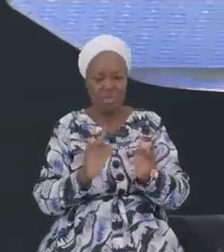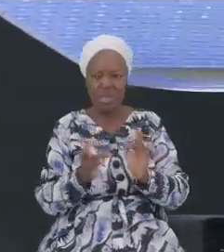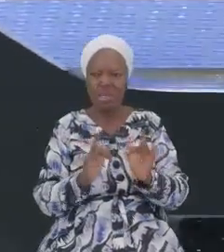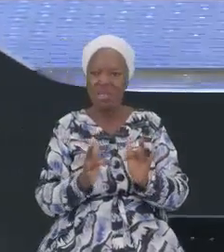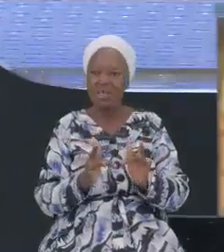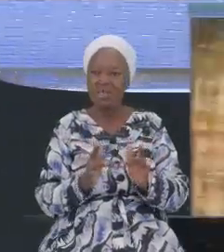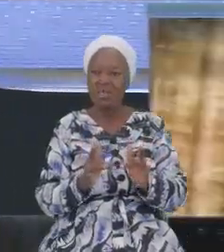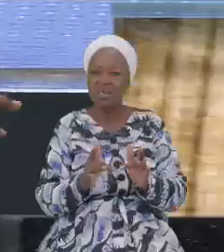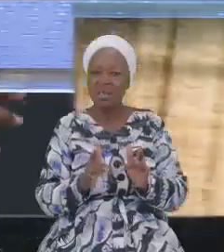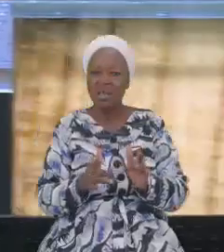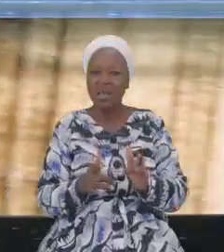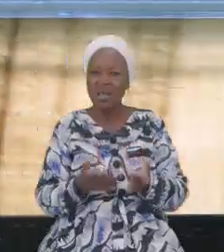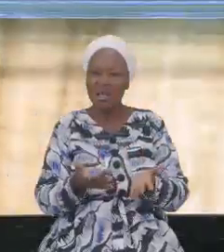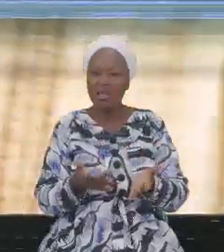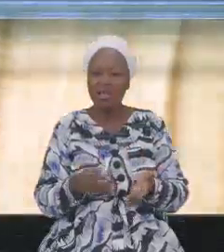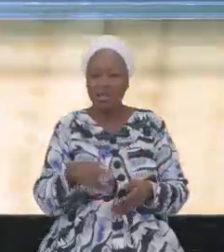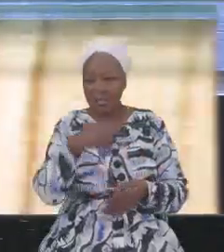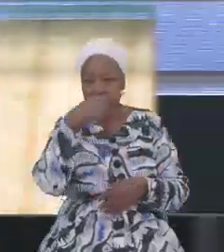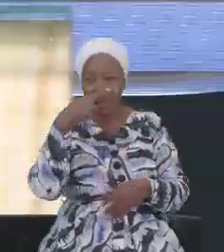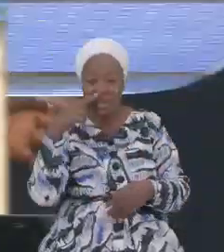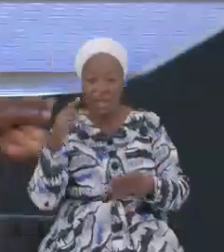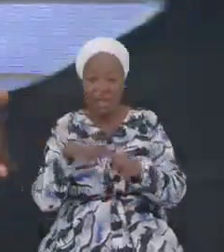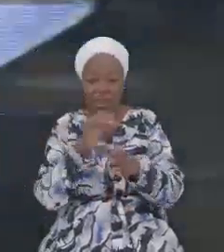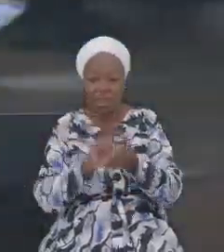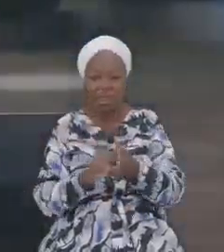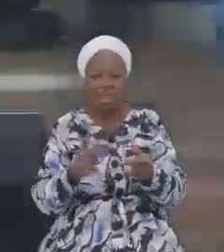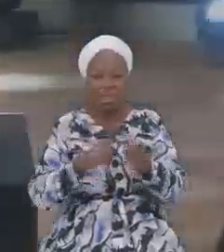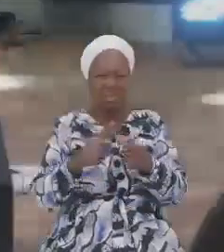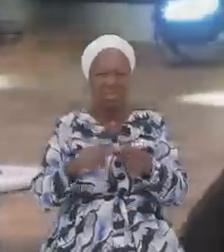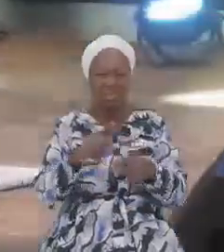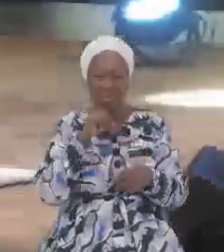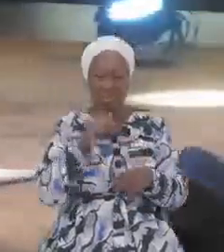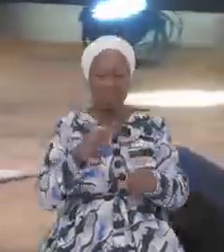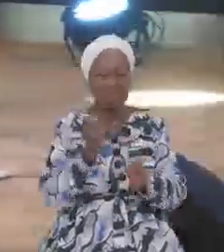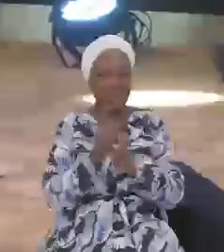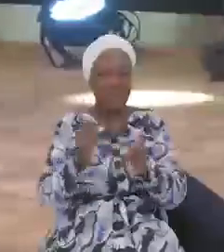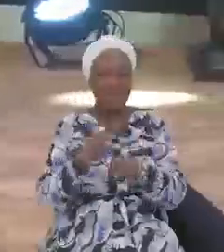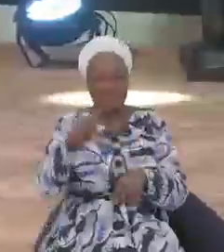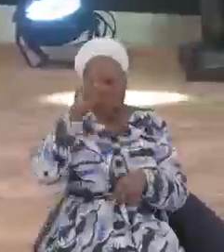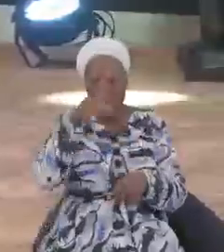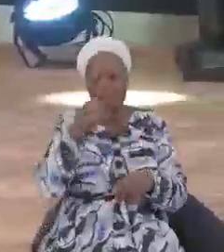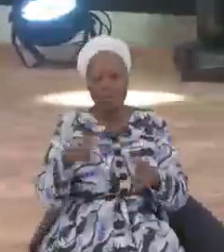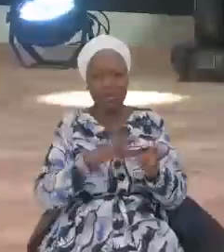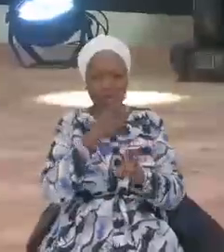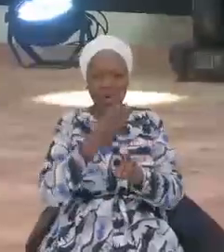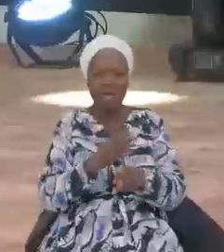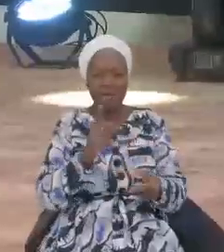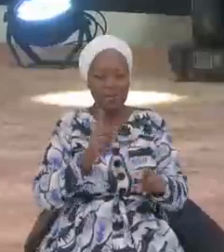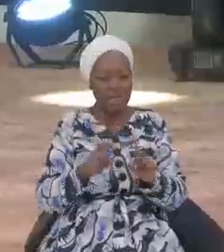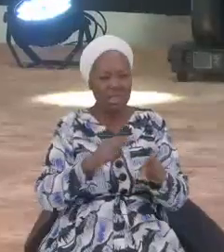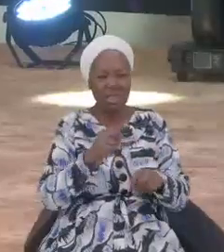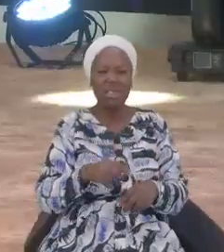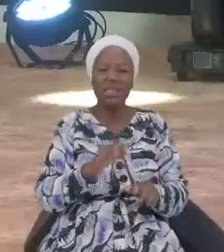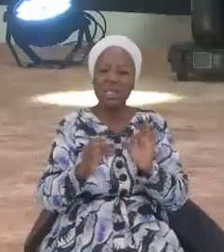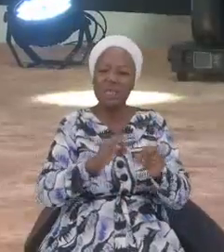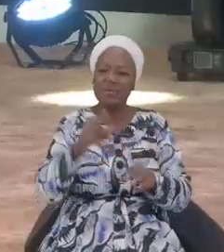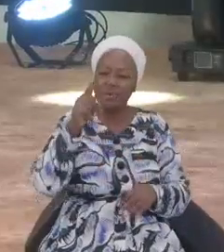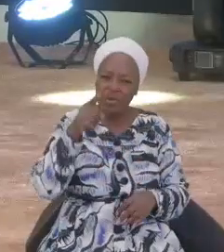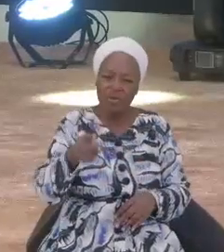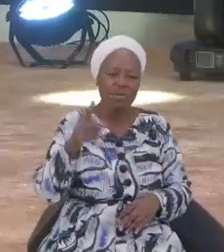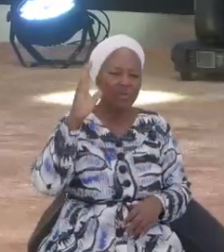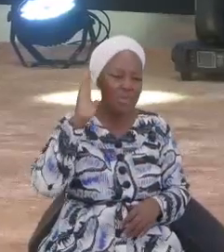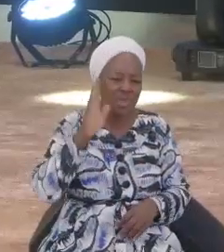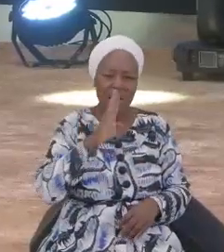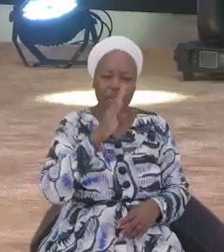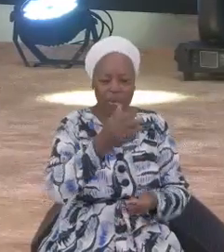are not doing any of the things that the Egyptians, the world, that they are doing, it says, if thou shalt be obedient